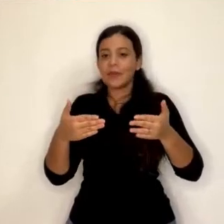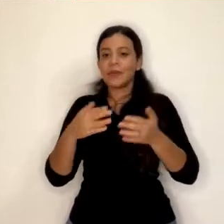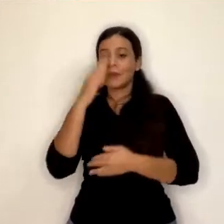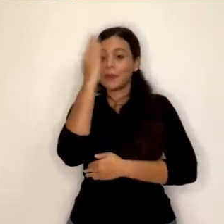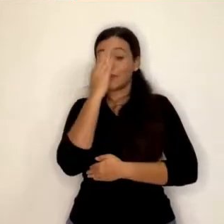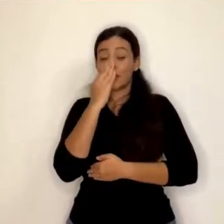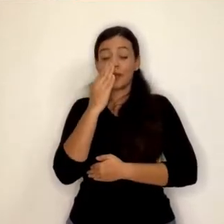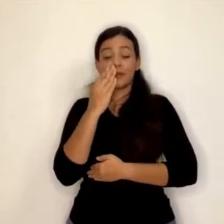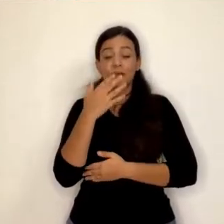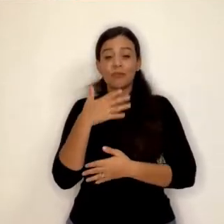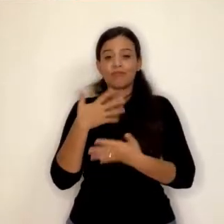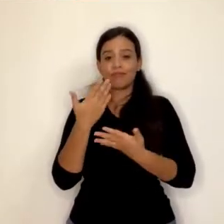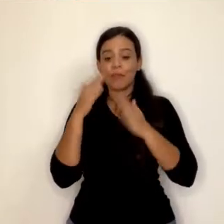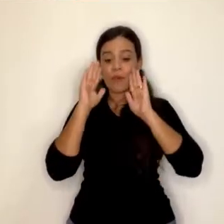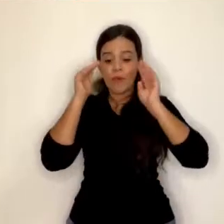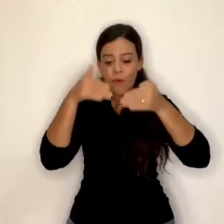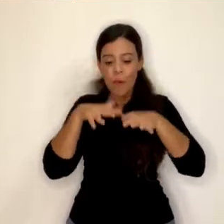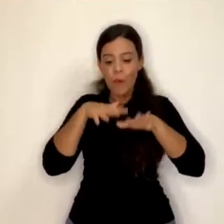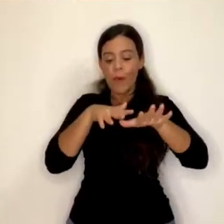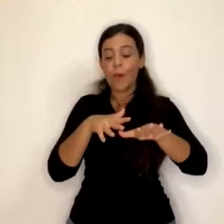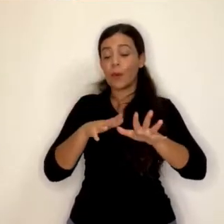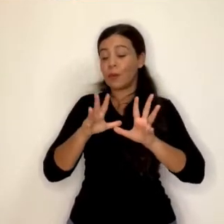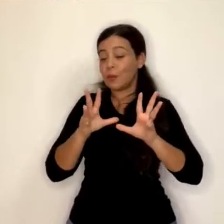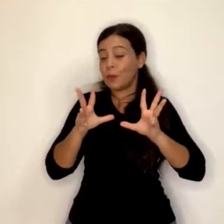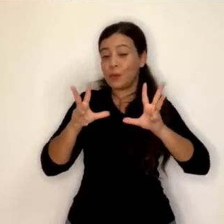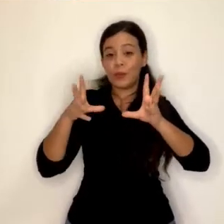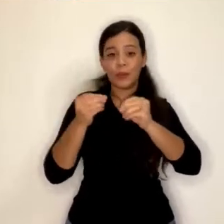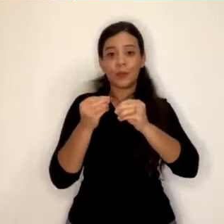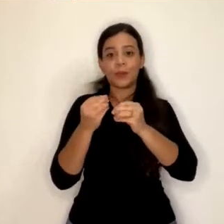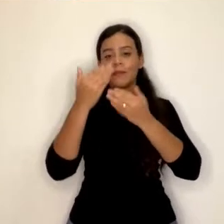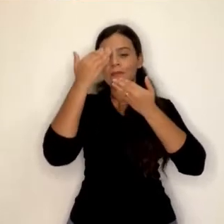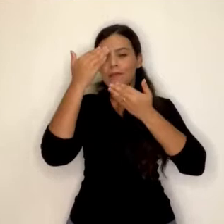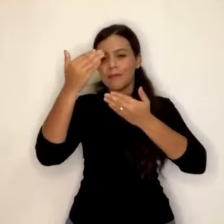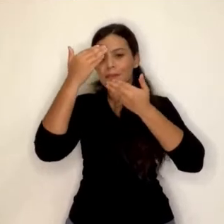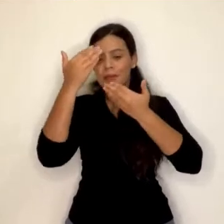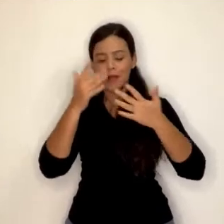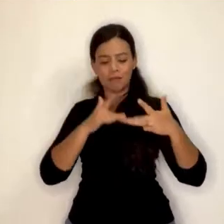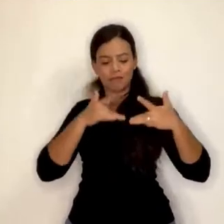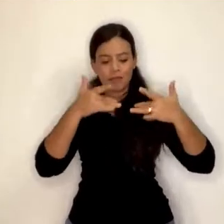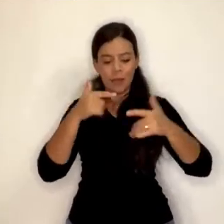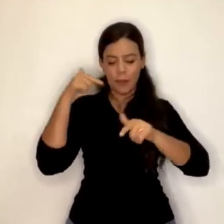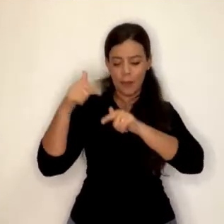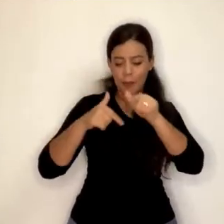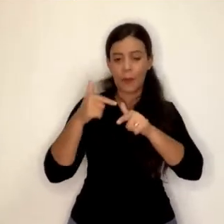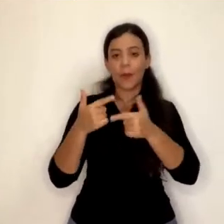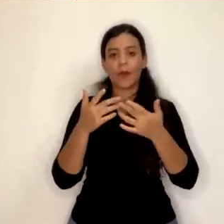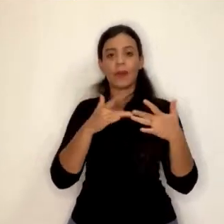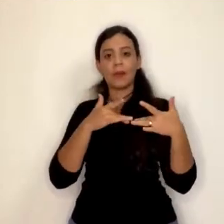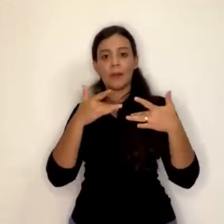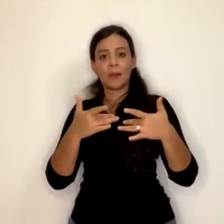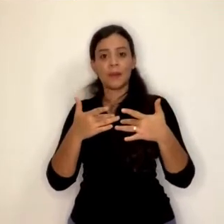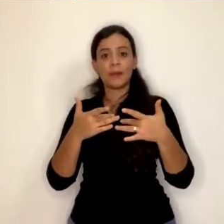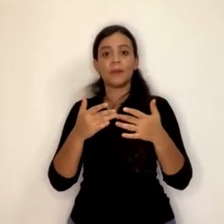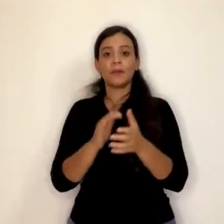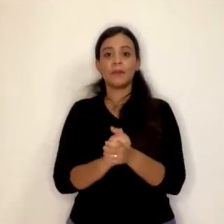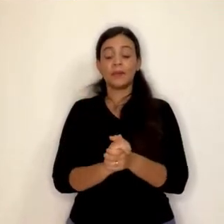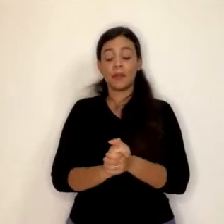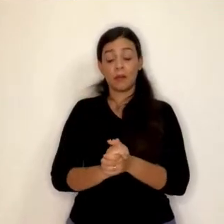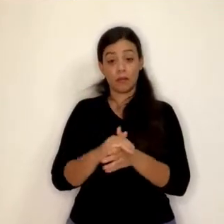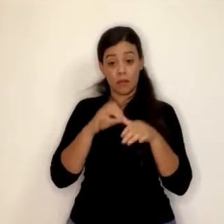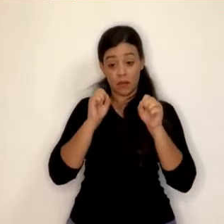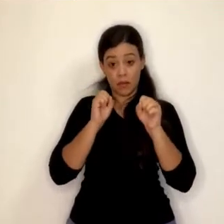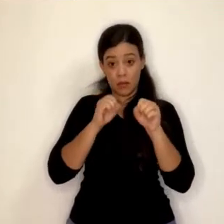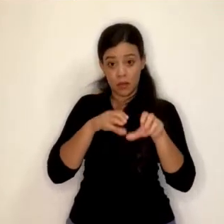this panel, but at the forum as a whole. And I would also like to thank once again for your availability